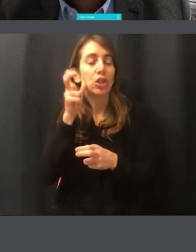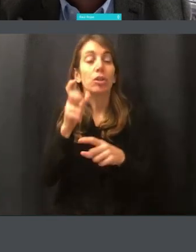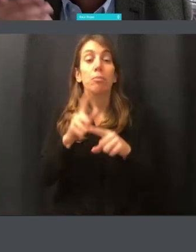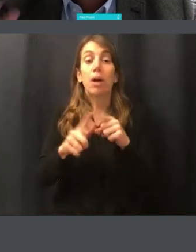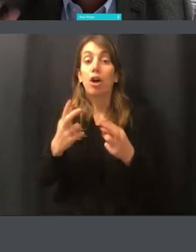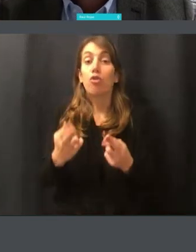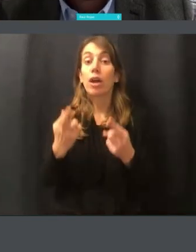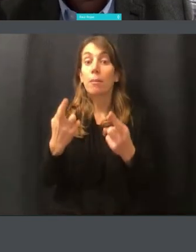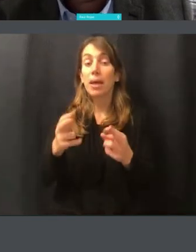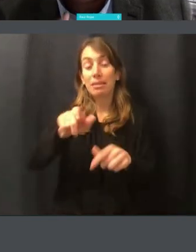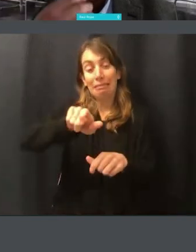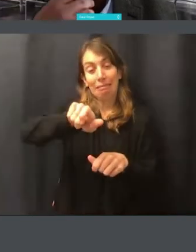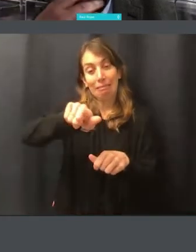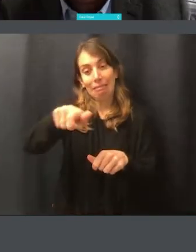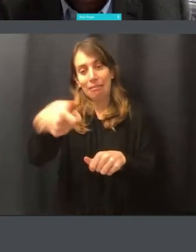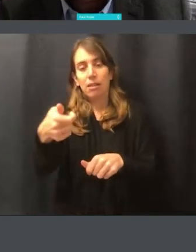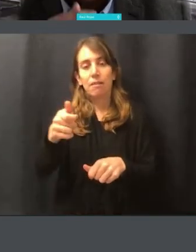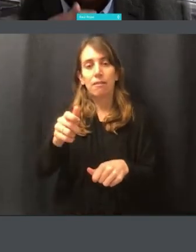recommend people to also turn up the volume on your end, but maybe this will help.